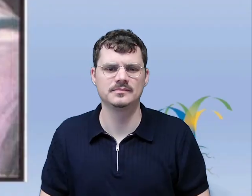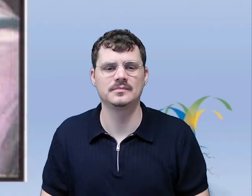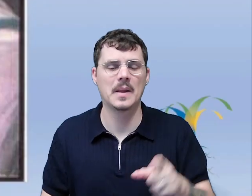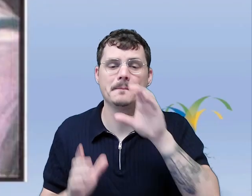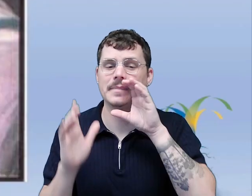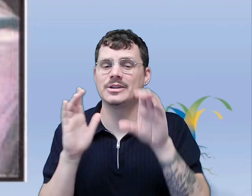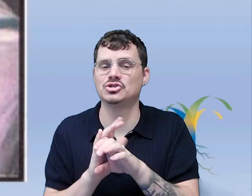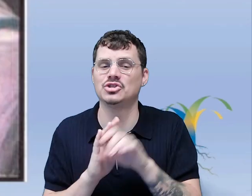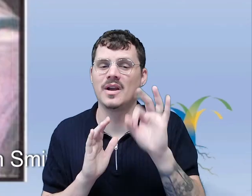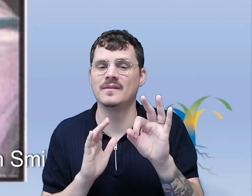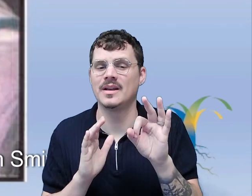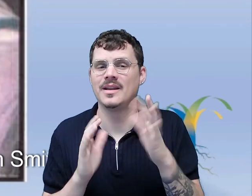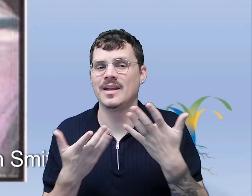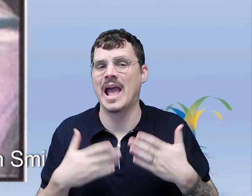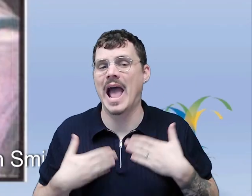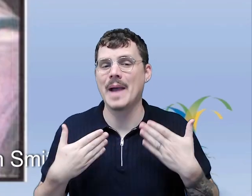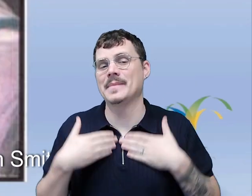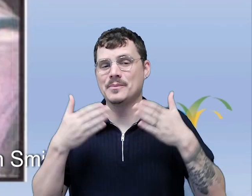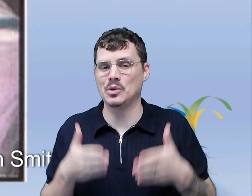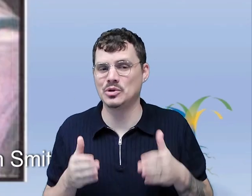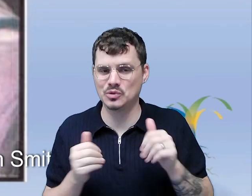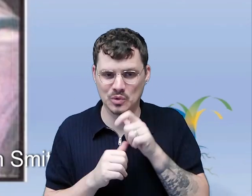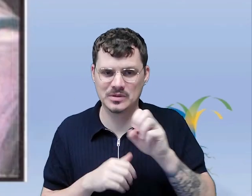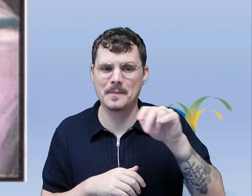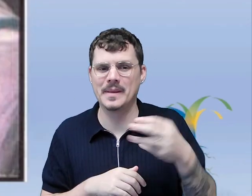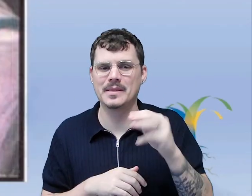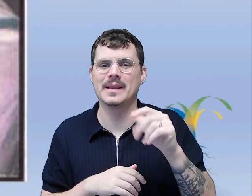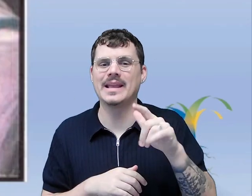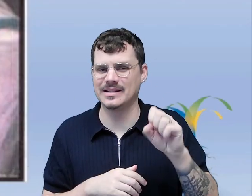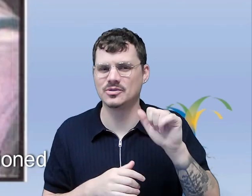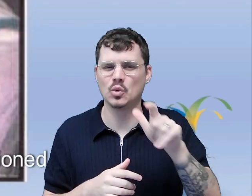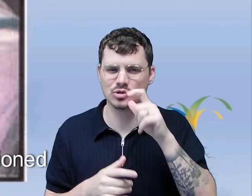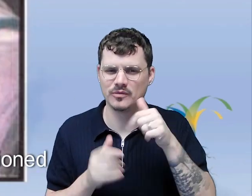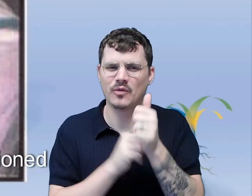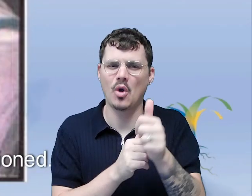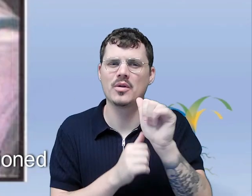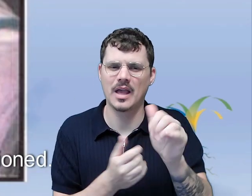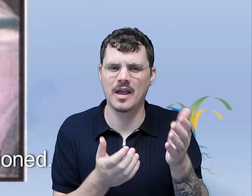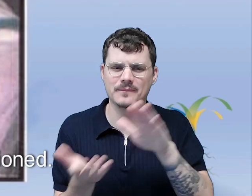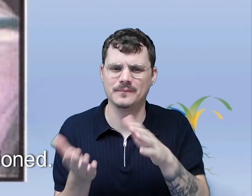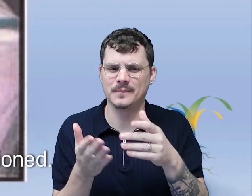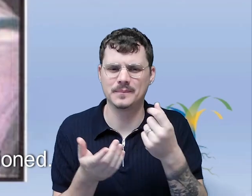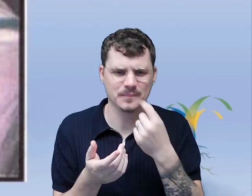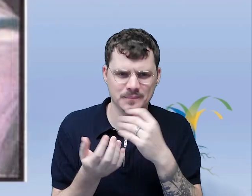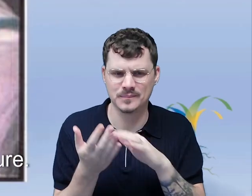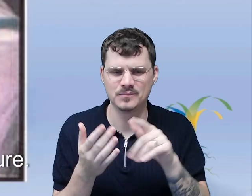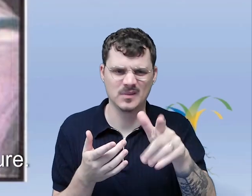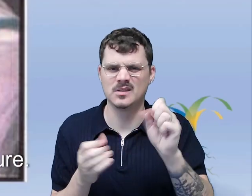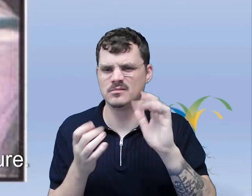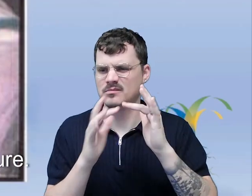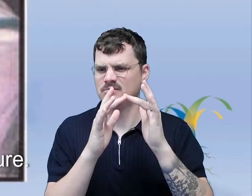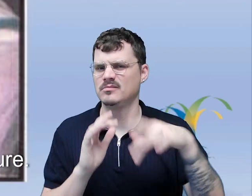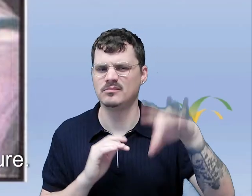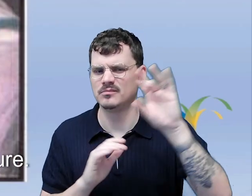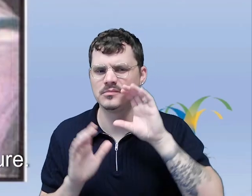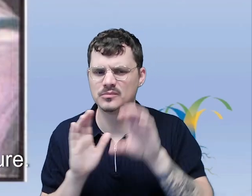It's a picture of a very happy person with Smith-Magenis syndrome who is on the protocol I just mentioned. This is a